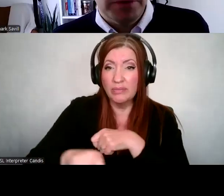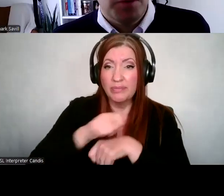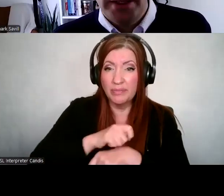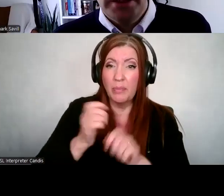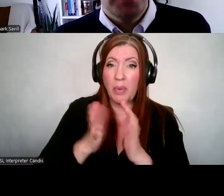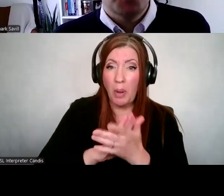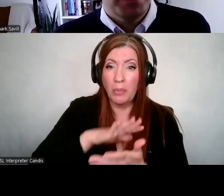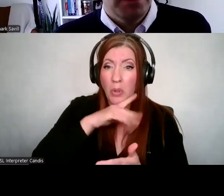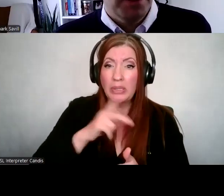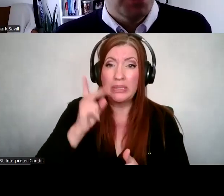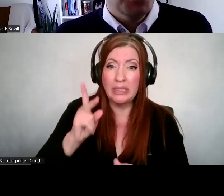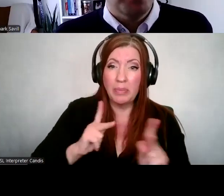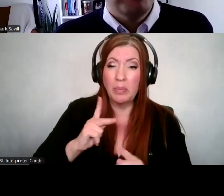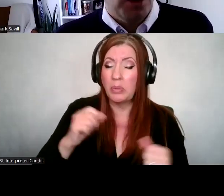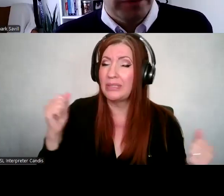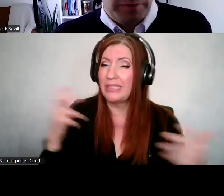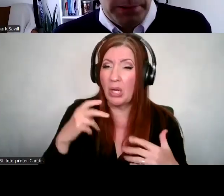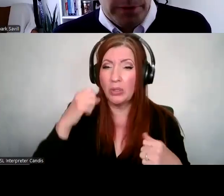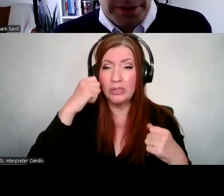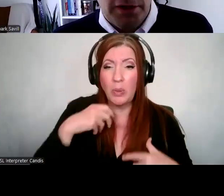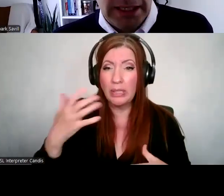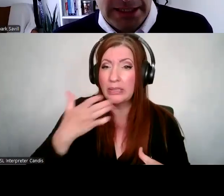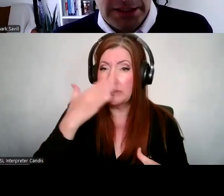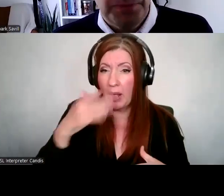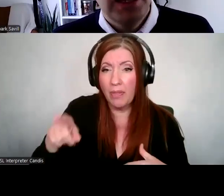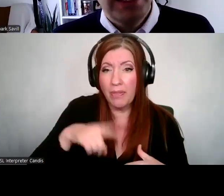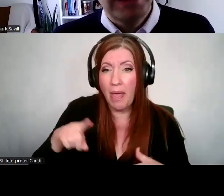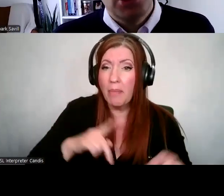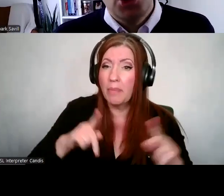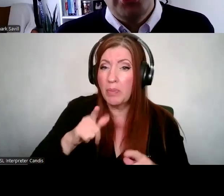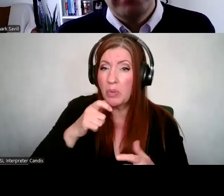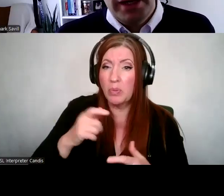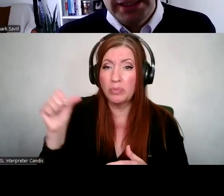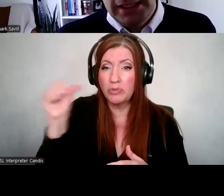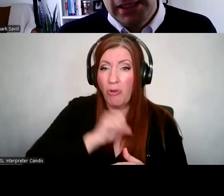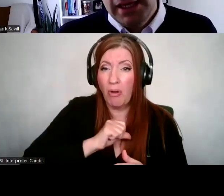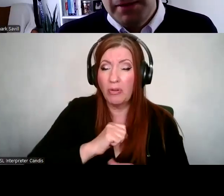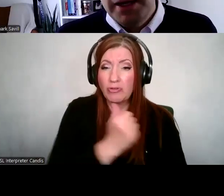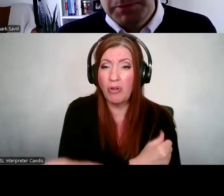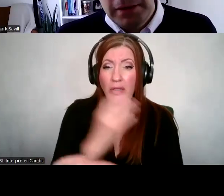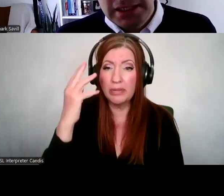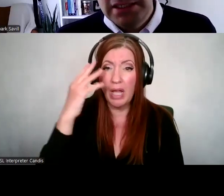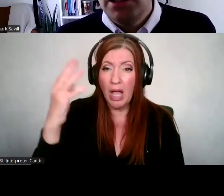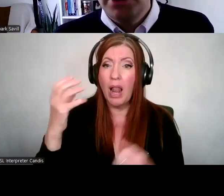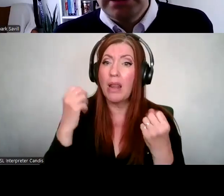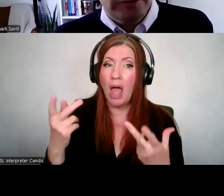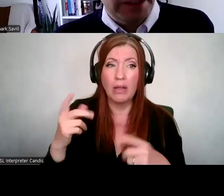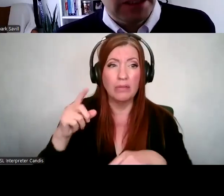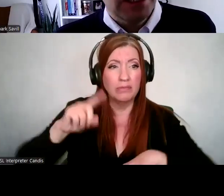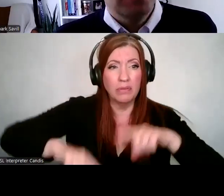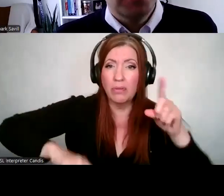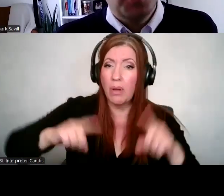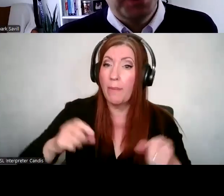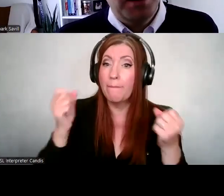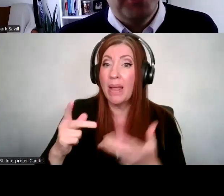see people's sweat. You smell them. You're involved with people who are intoxicated. It's a lot of variety. And my experience is that a lot of